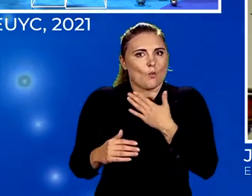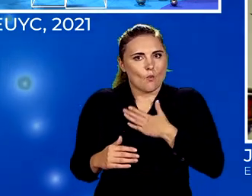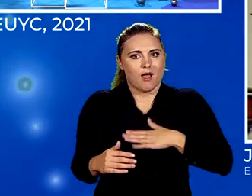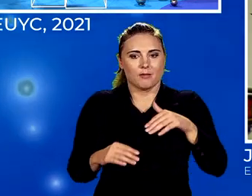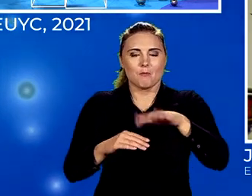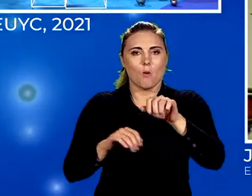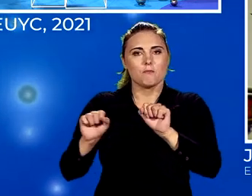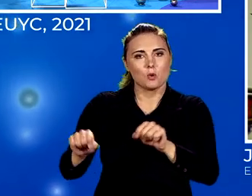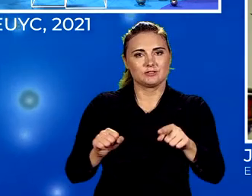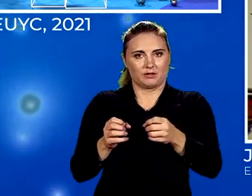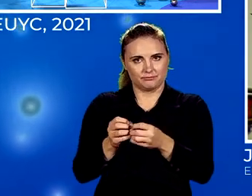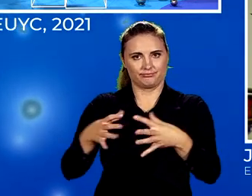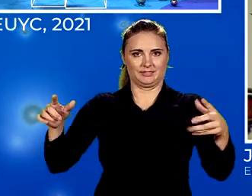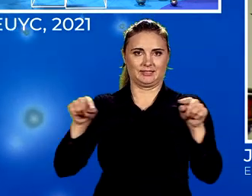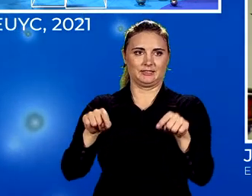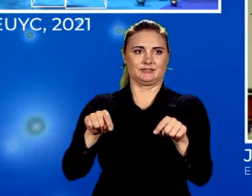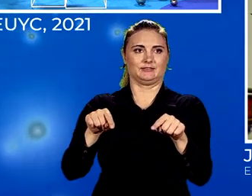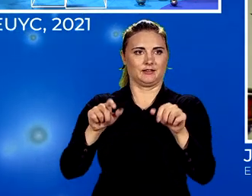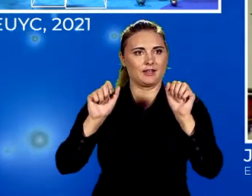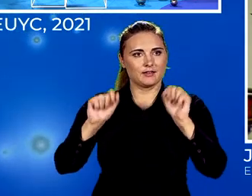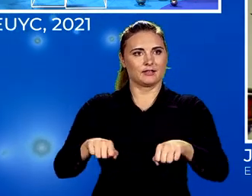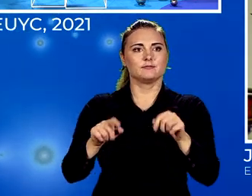the European Solidarity Corps projects.